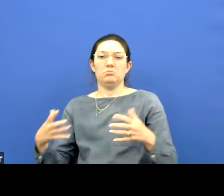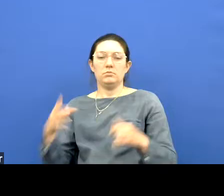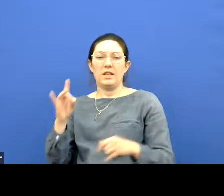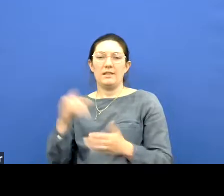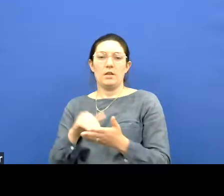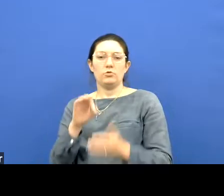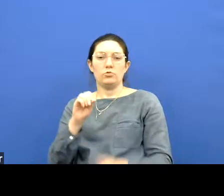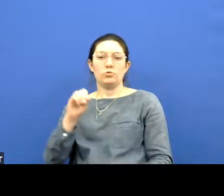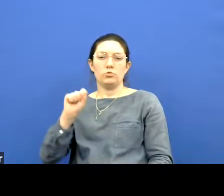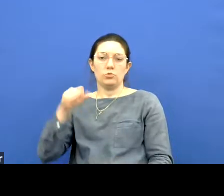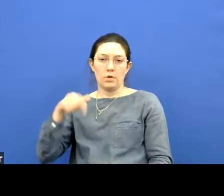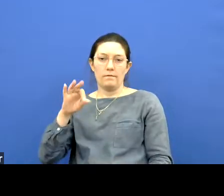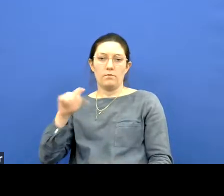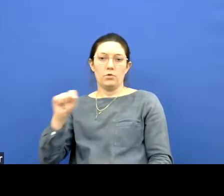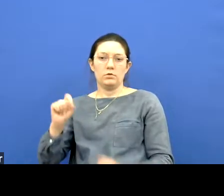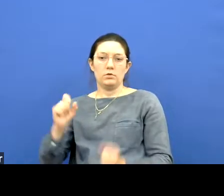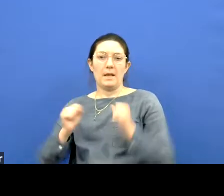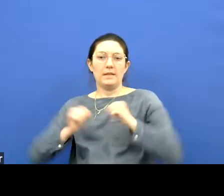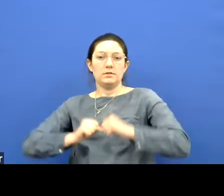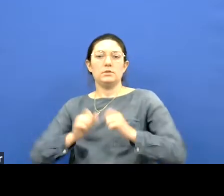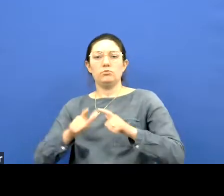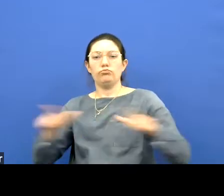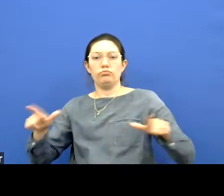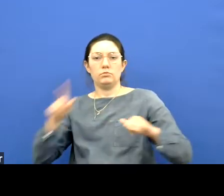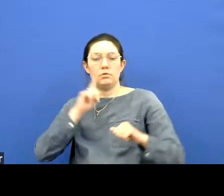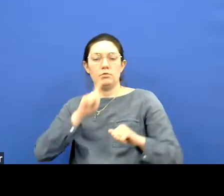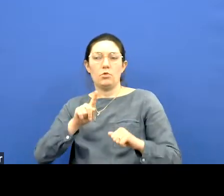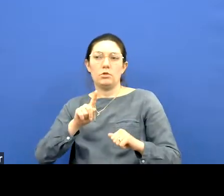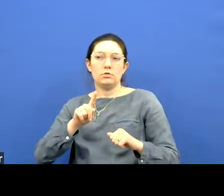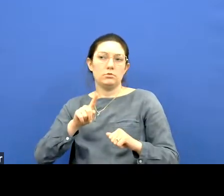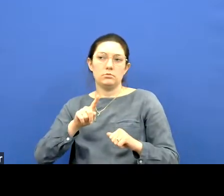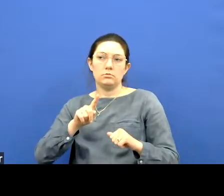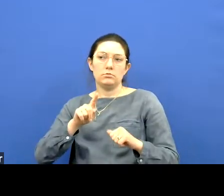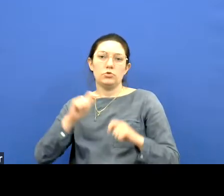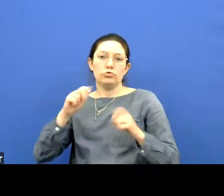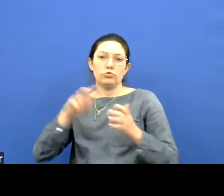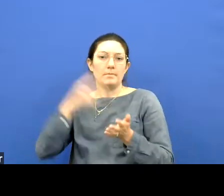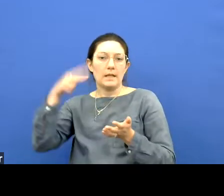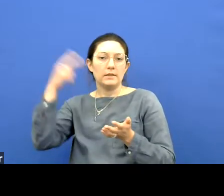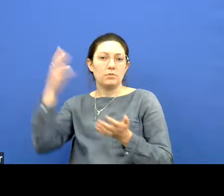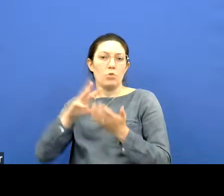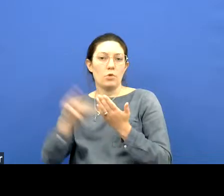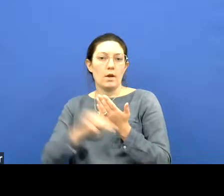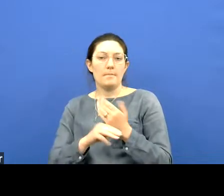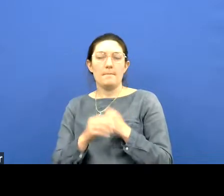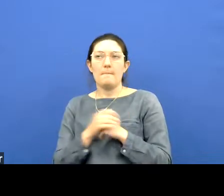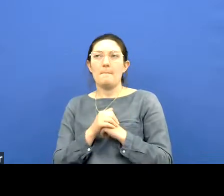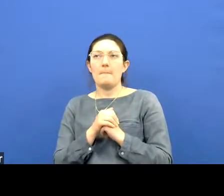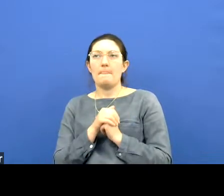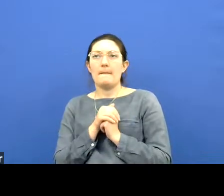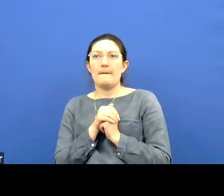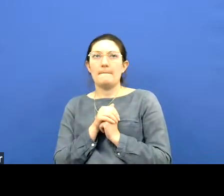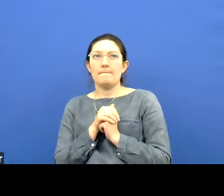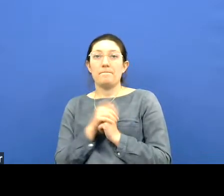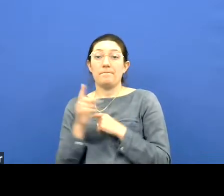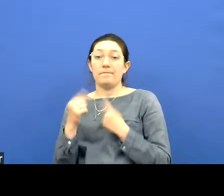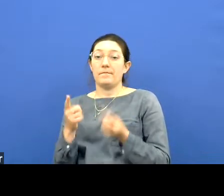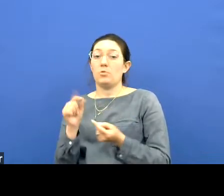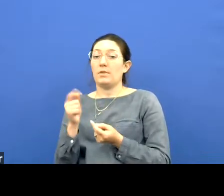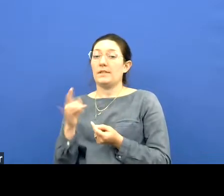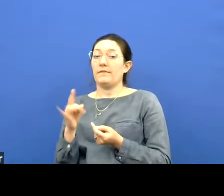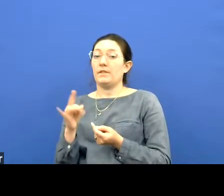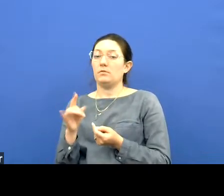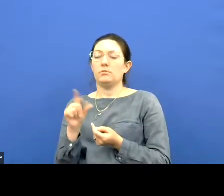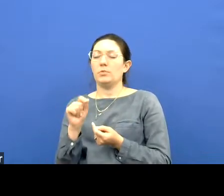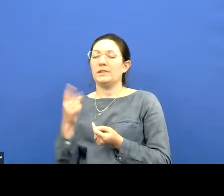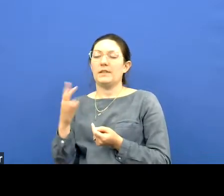square foot of space for our gymnastics program. Since